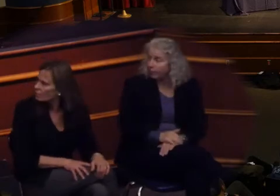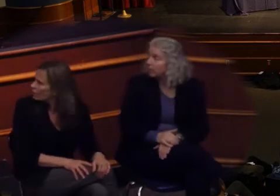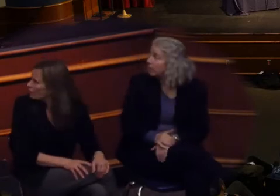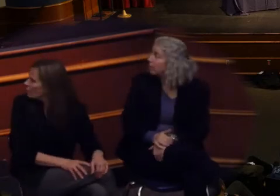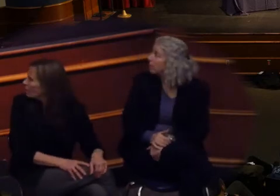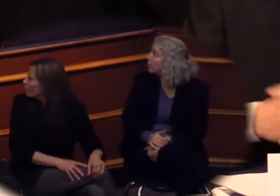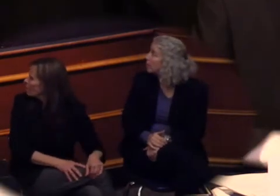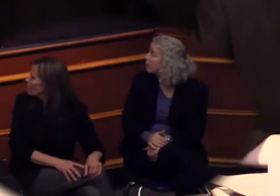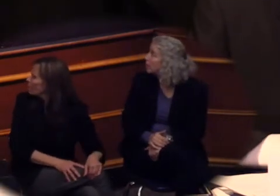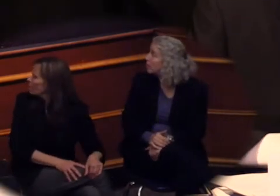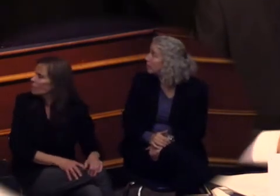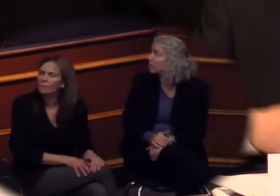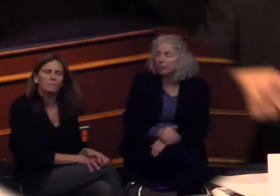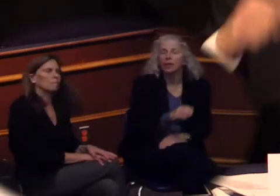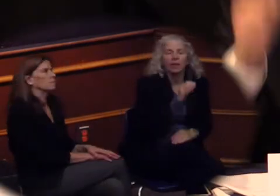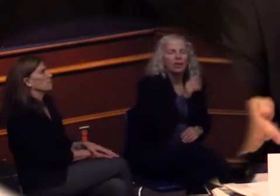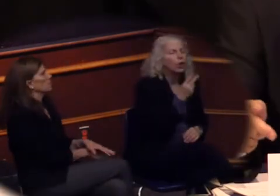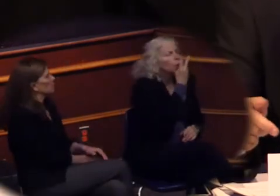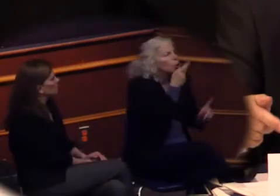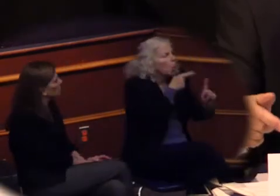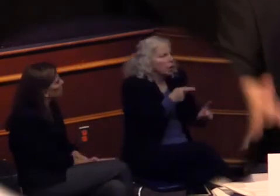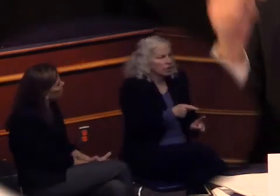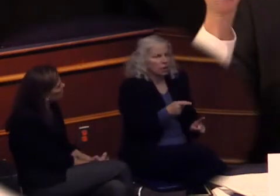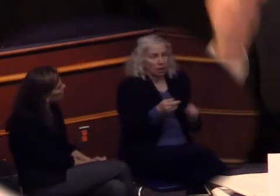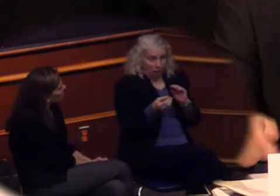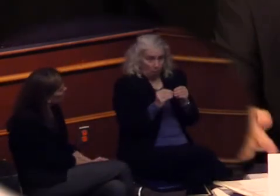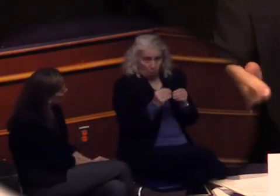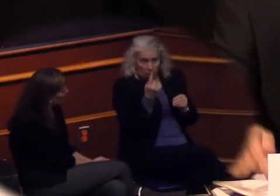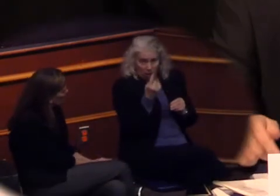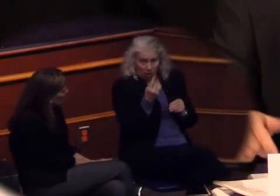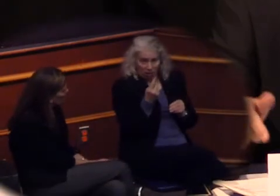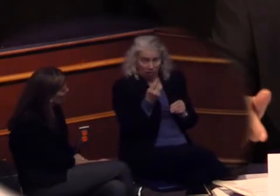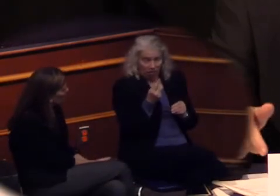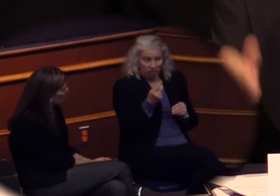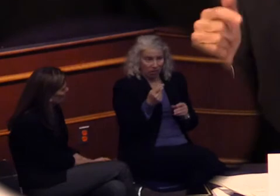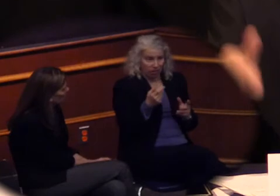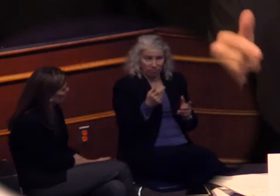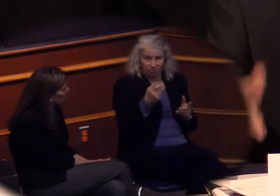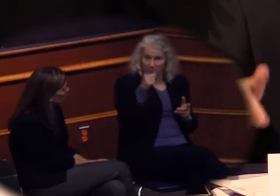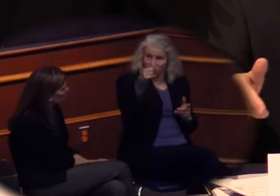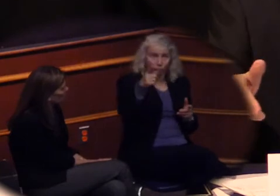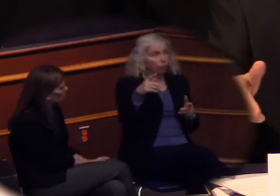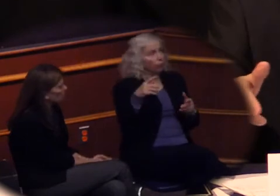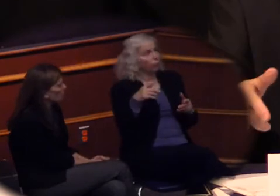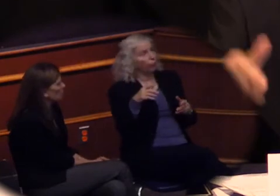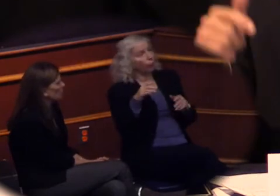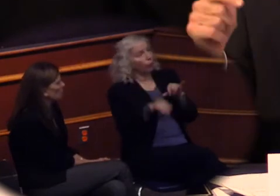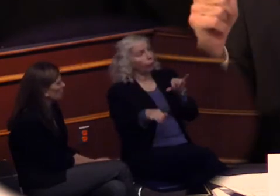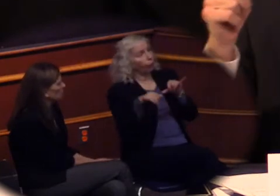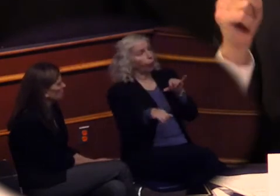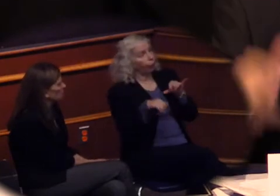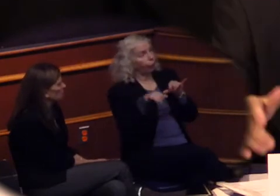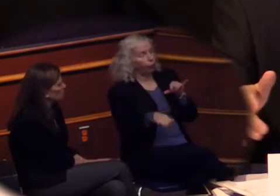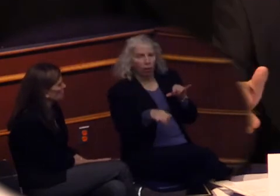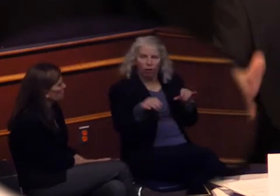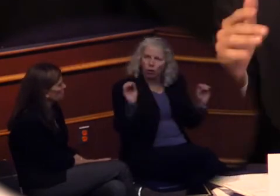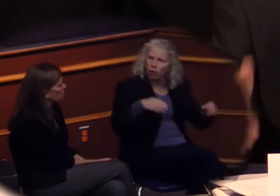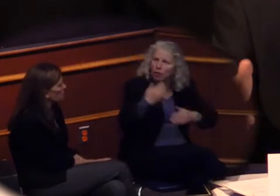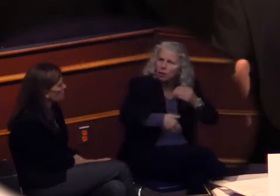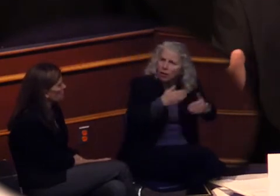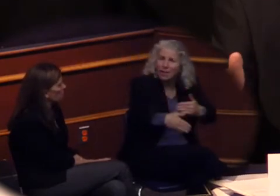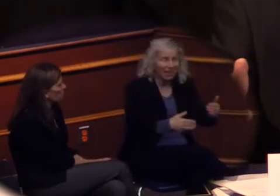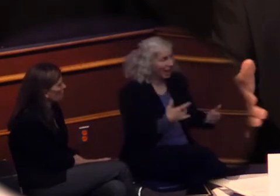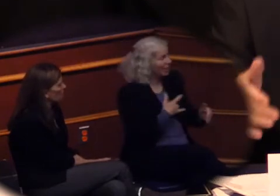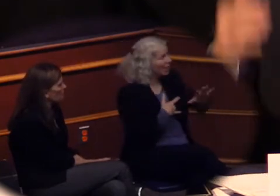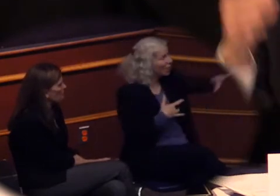I want to make two very quick points. Number one, this failure to advance on this is absolutely unbelievable in the face of the progress of the